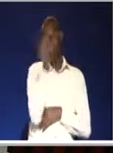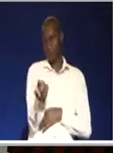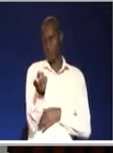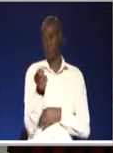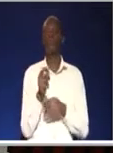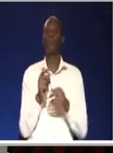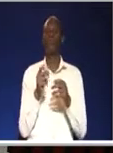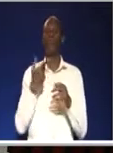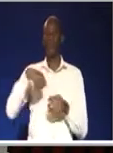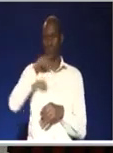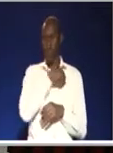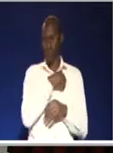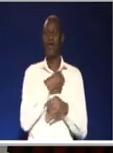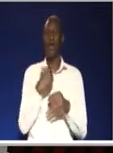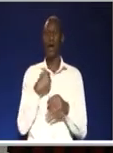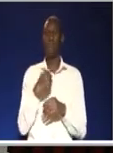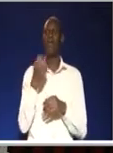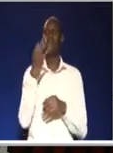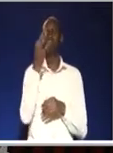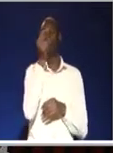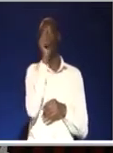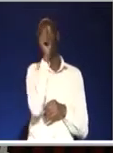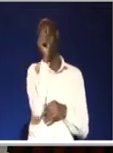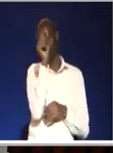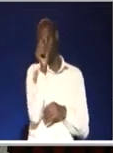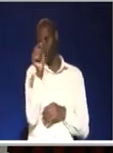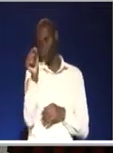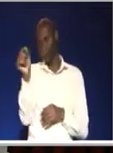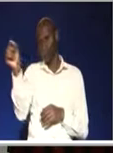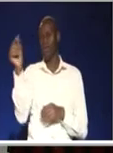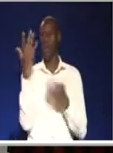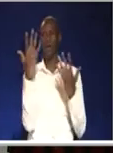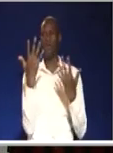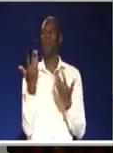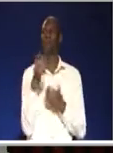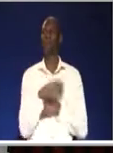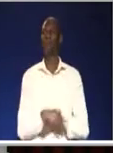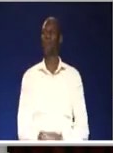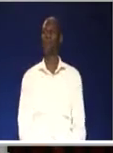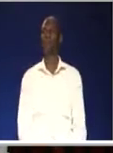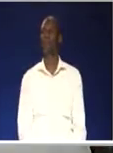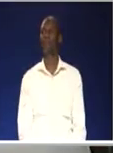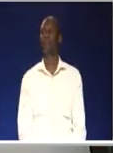And we are going to use freehand to join these points. So we go.